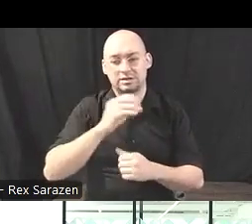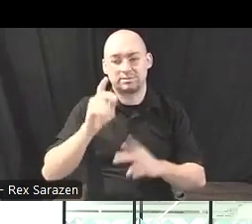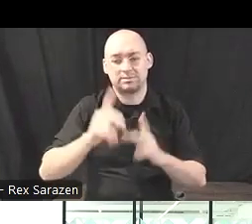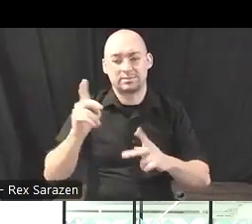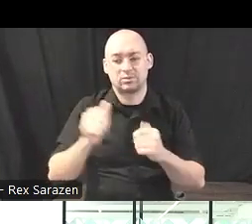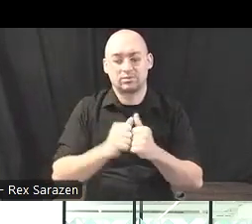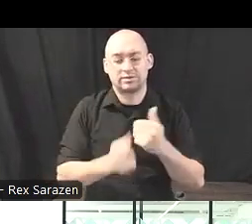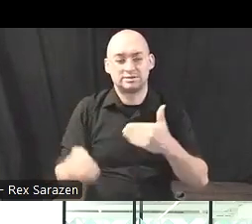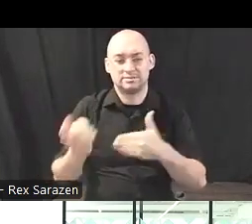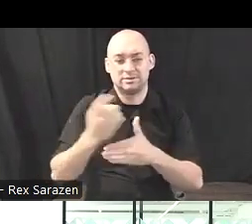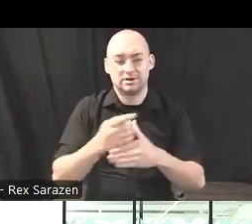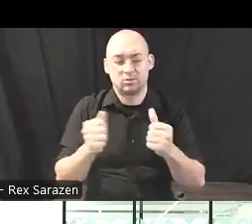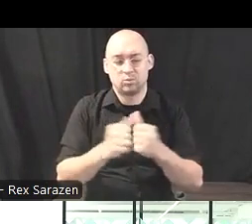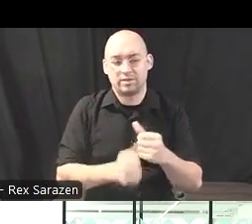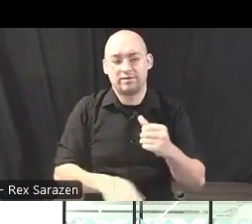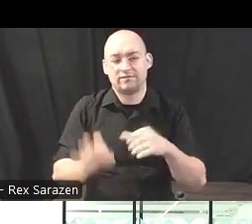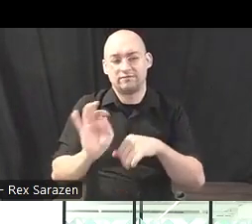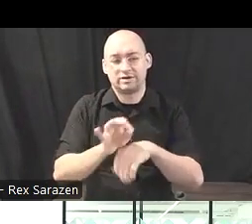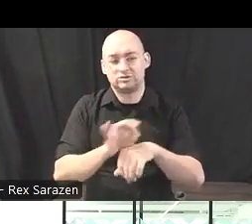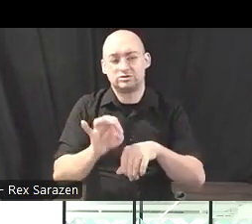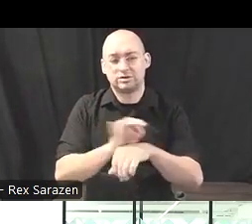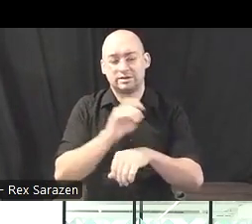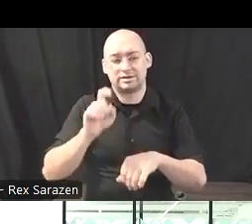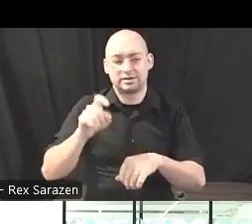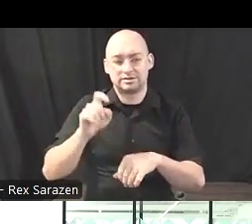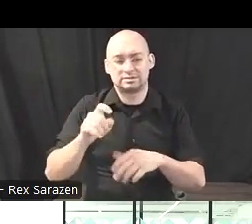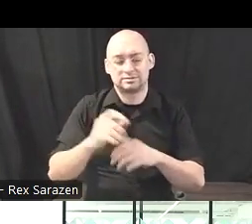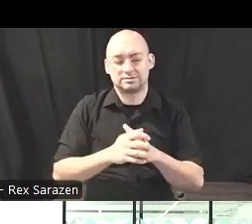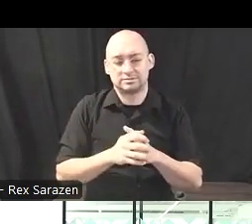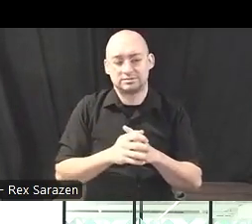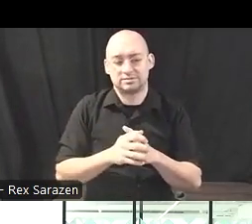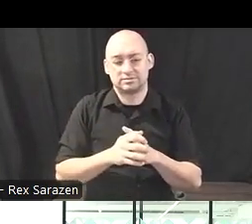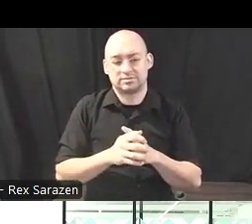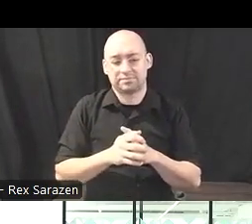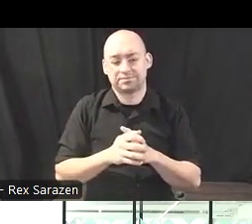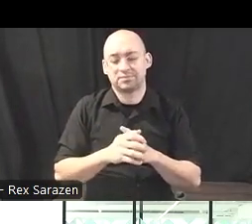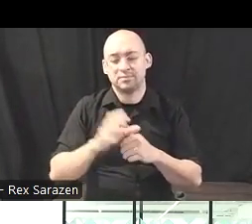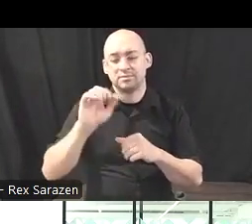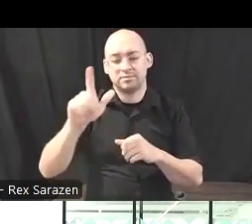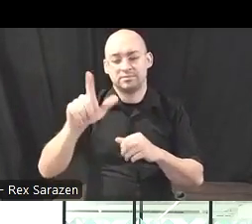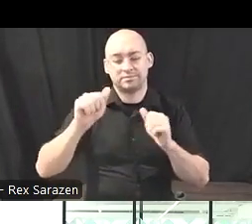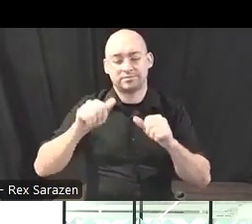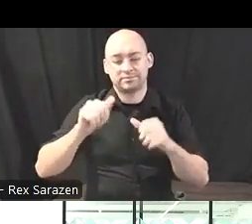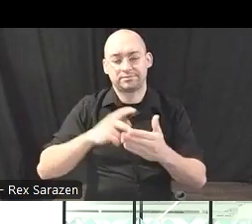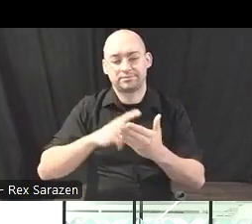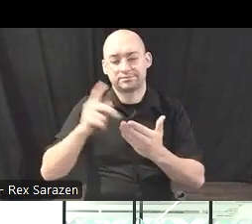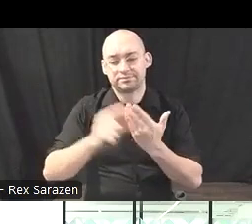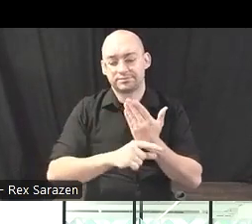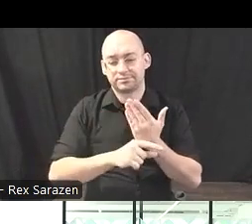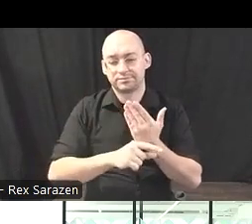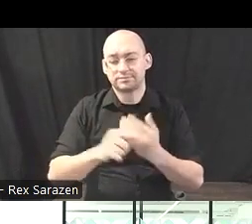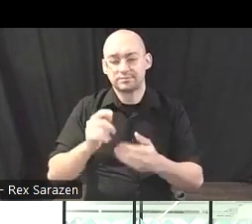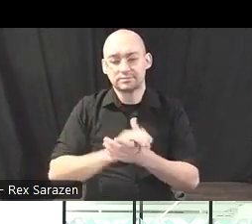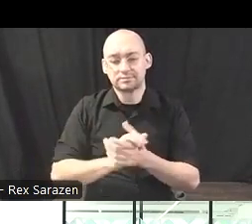needs and need to have their LTSS needs covered through the Cal Able program. And then, of course, investments